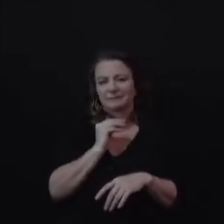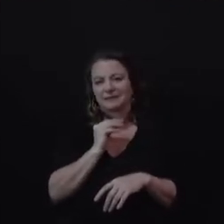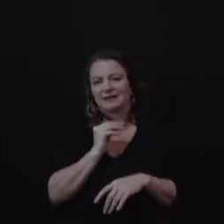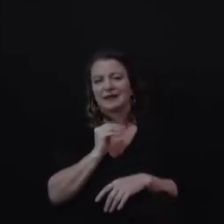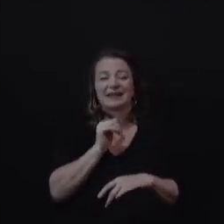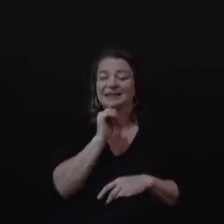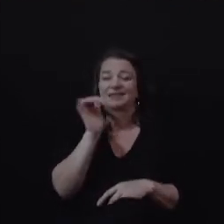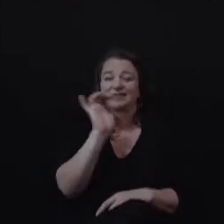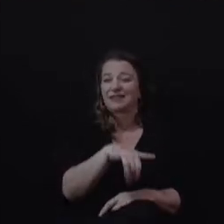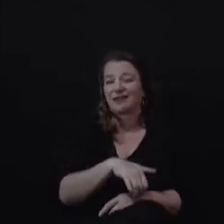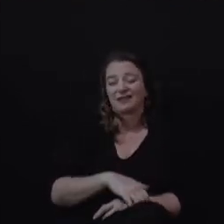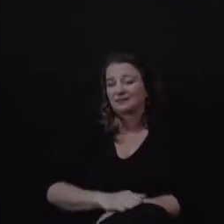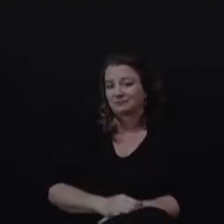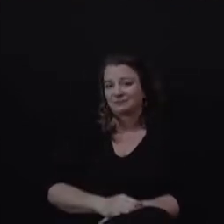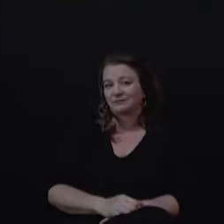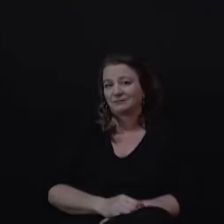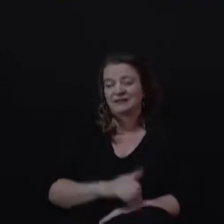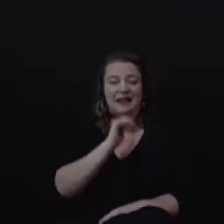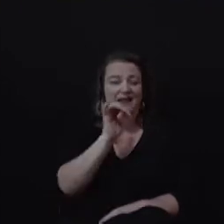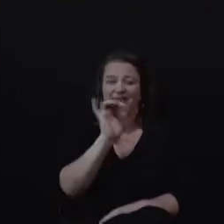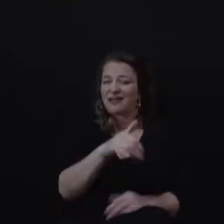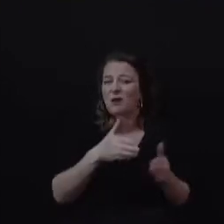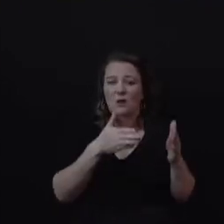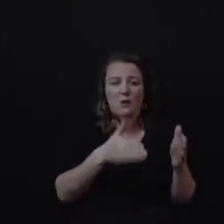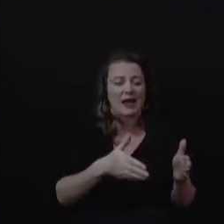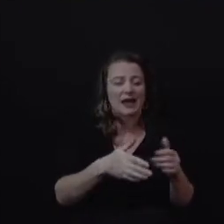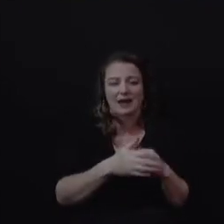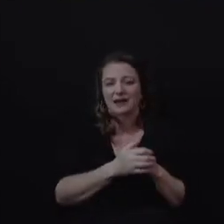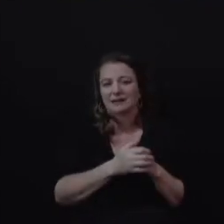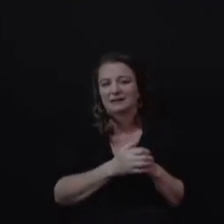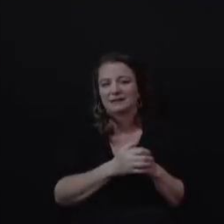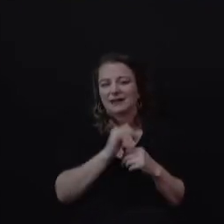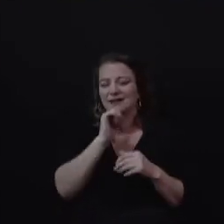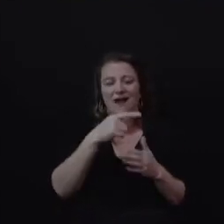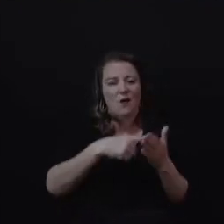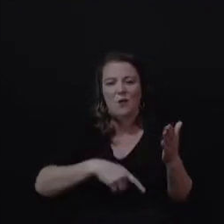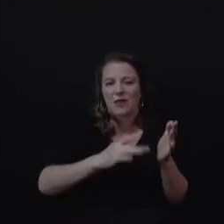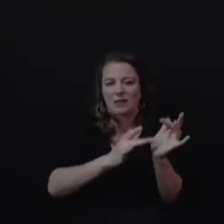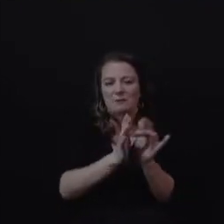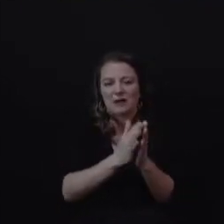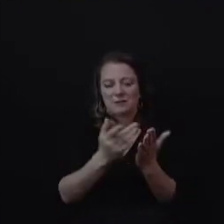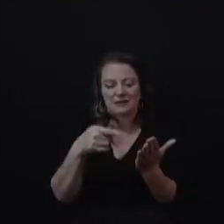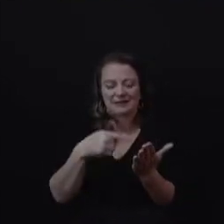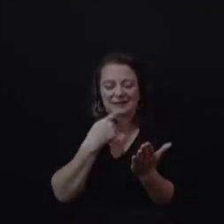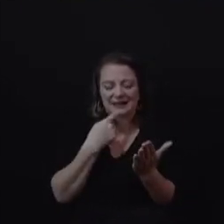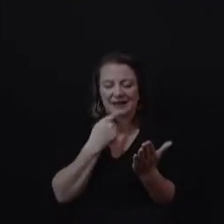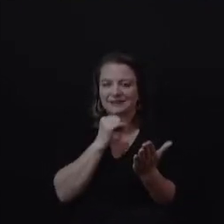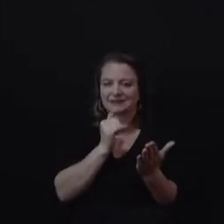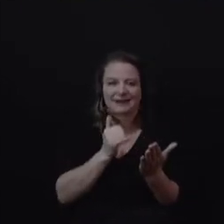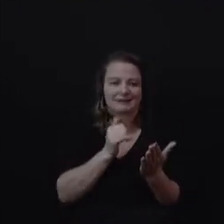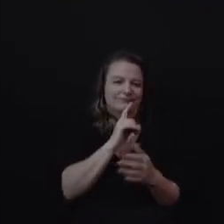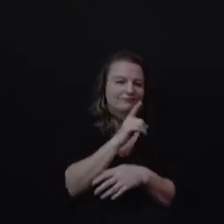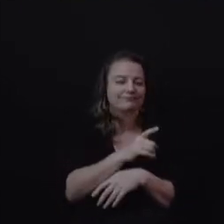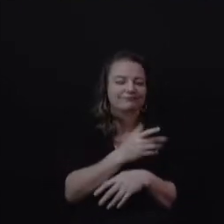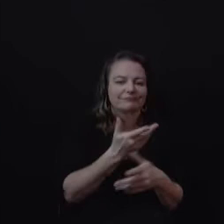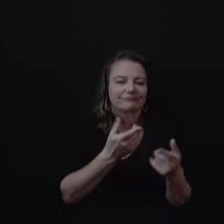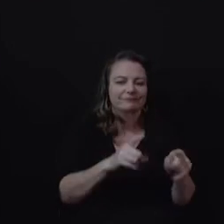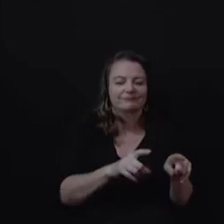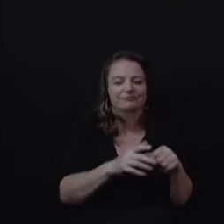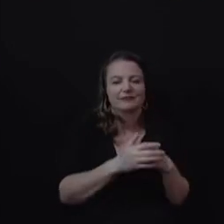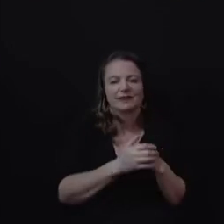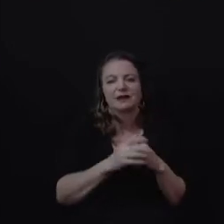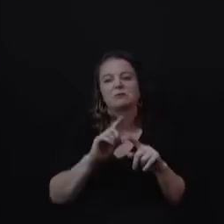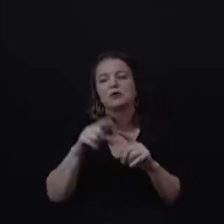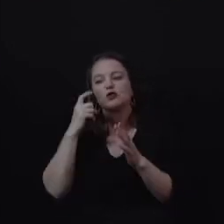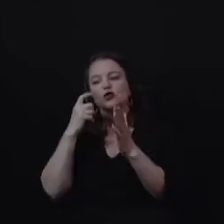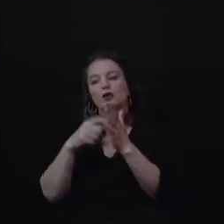not that. It is not that way. It's not what the Bible says. But notice what